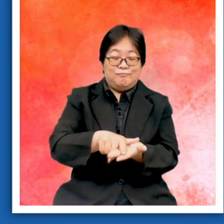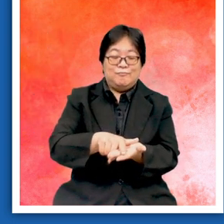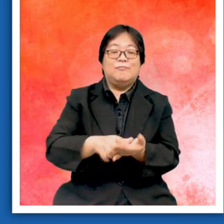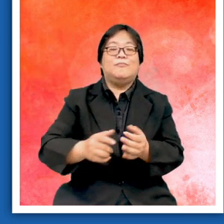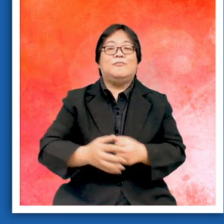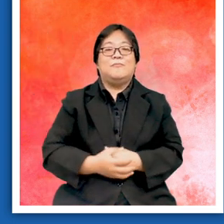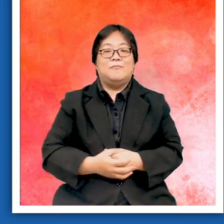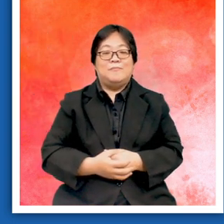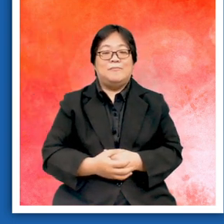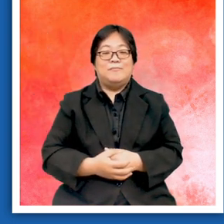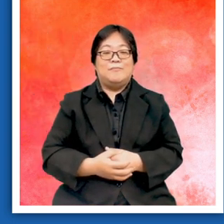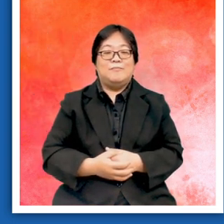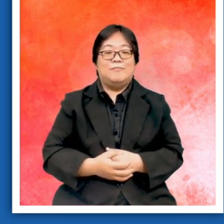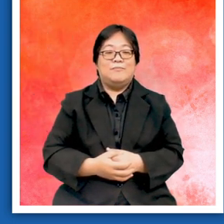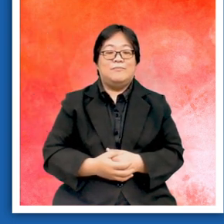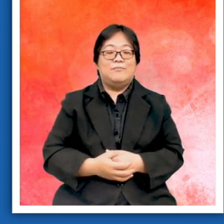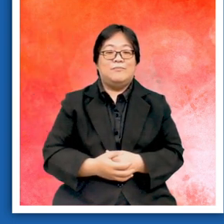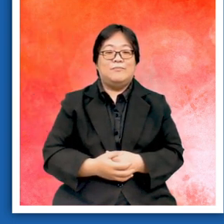device.